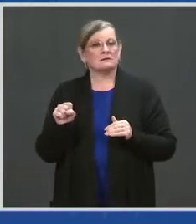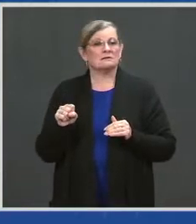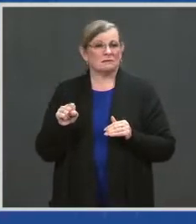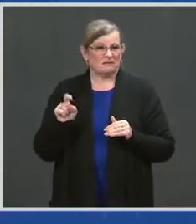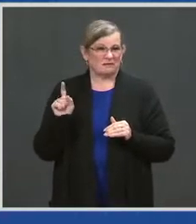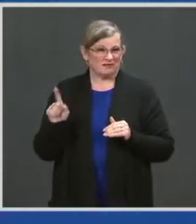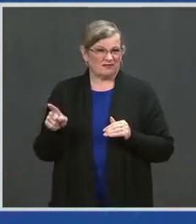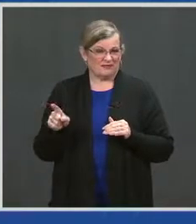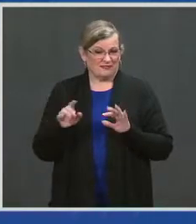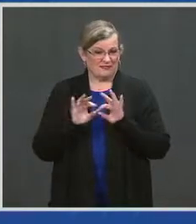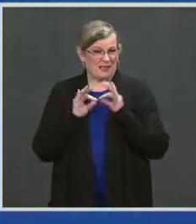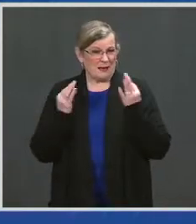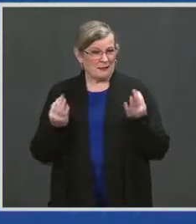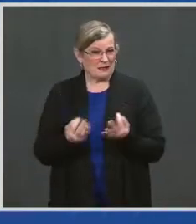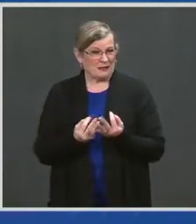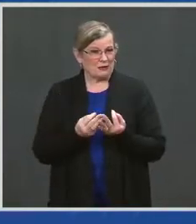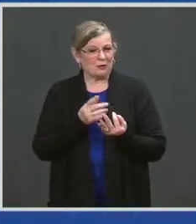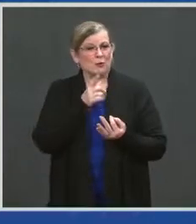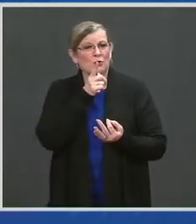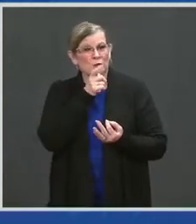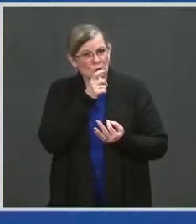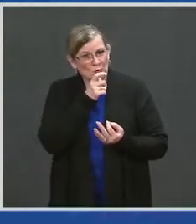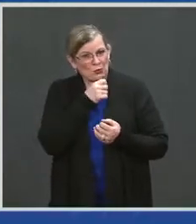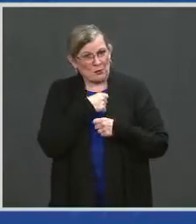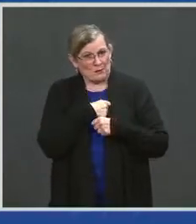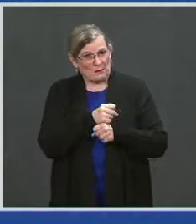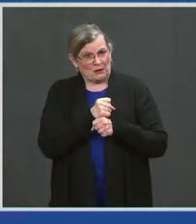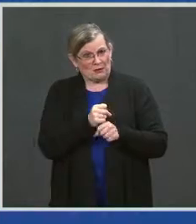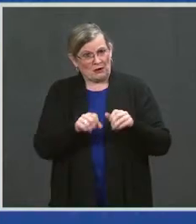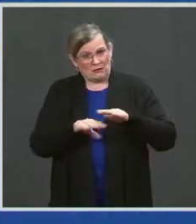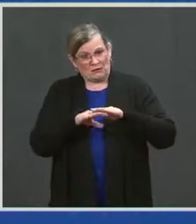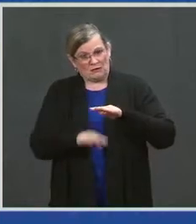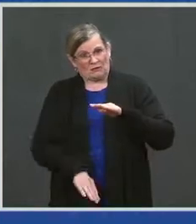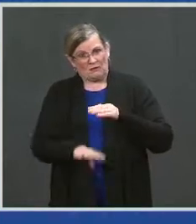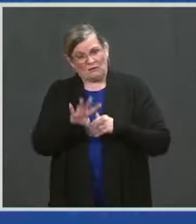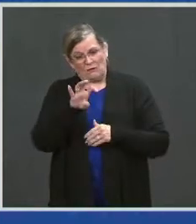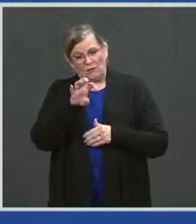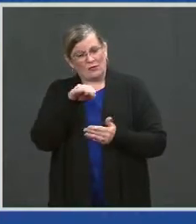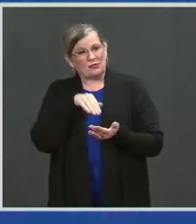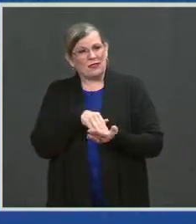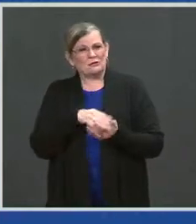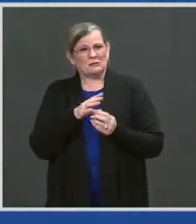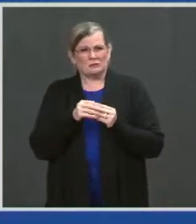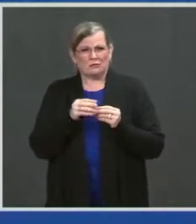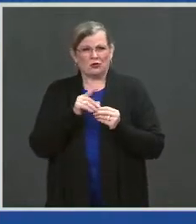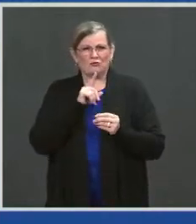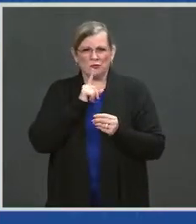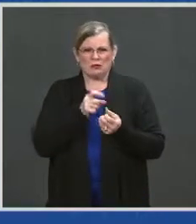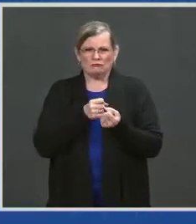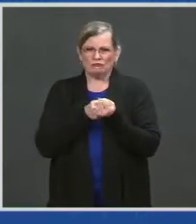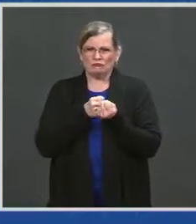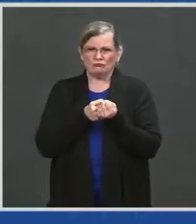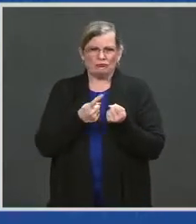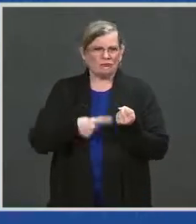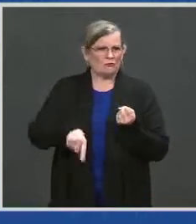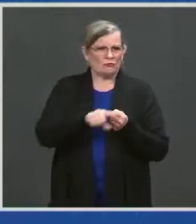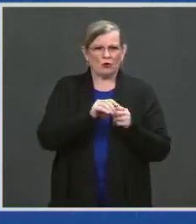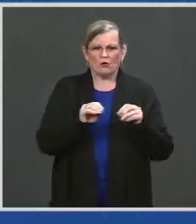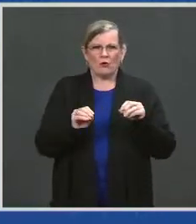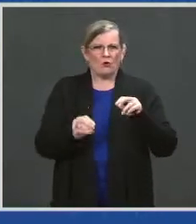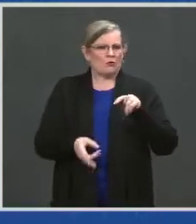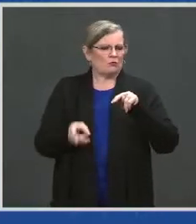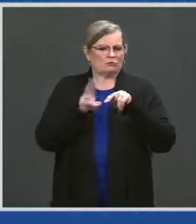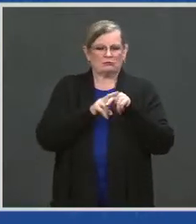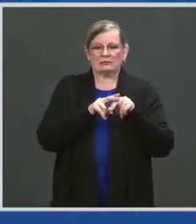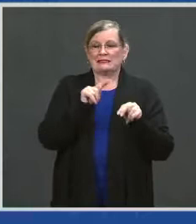$400,000 a year. No federal tax. No addition. When Congress comes back after this Easter